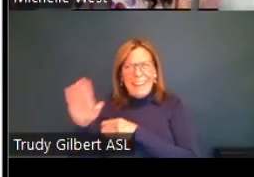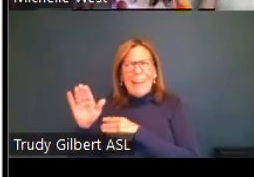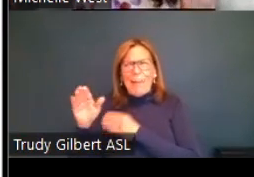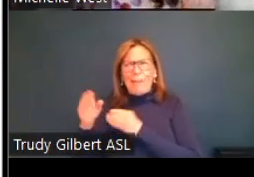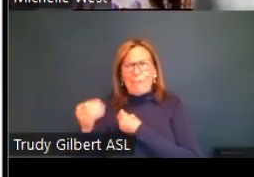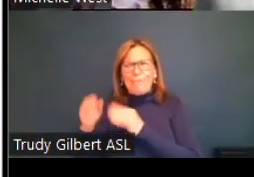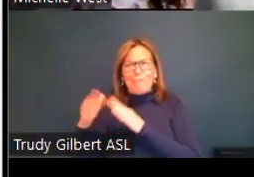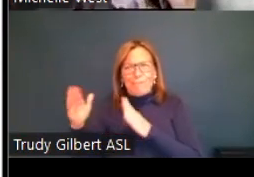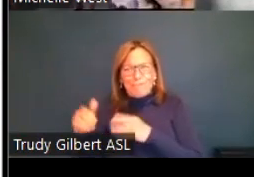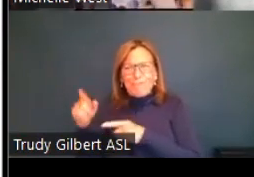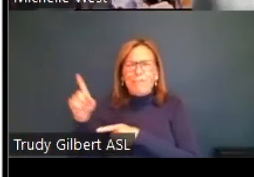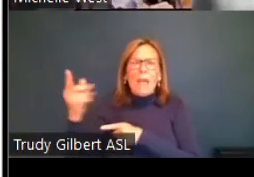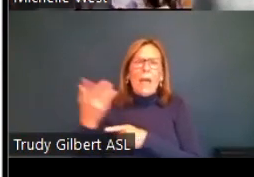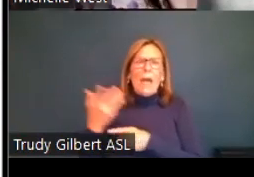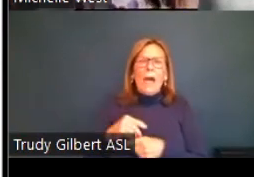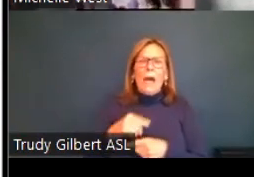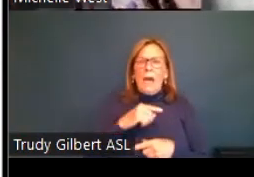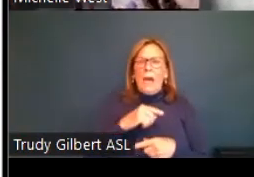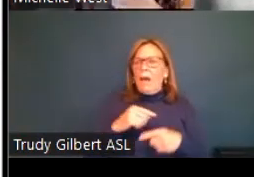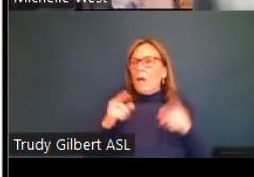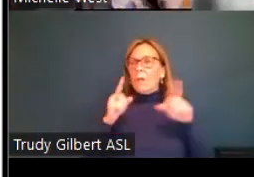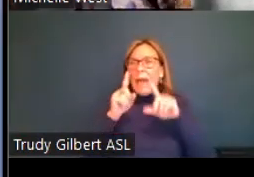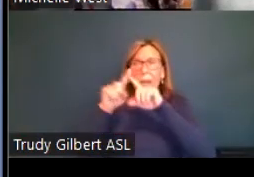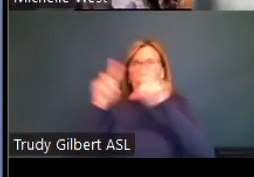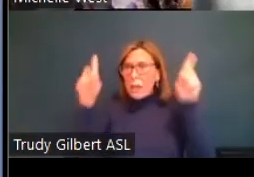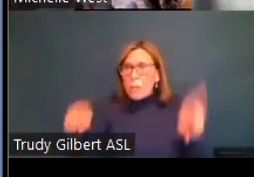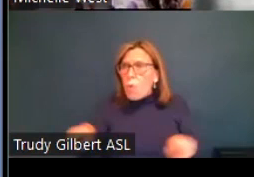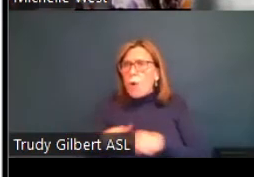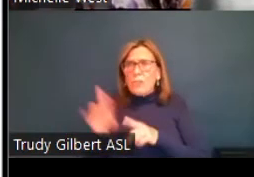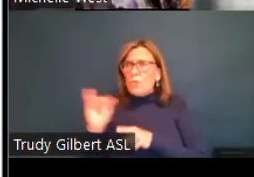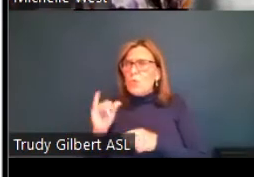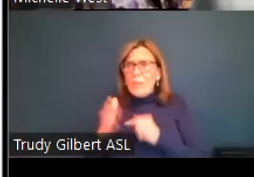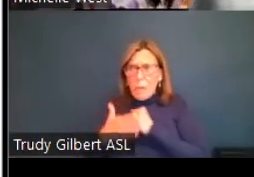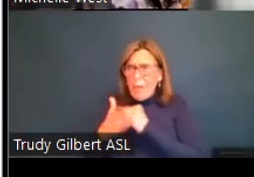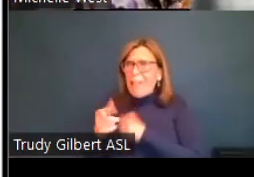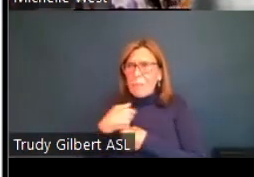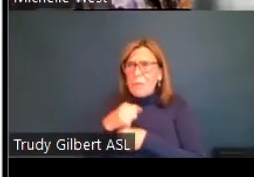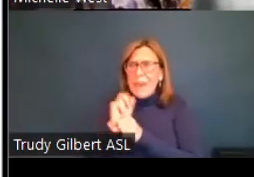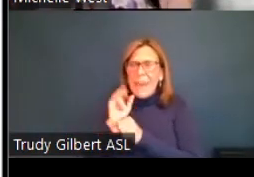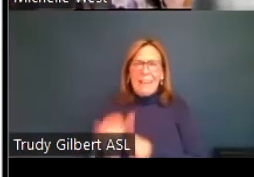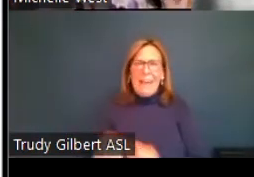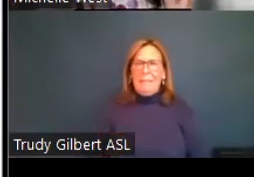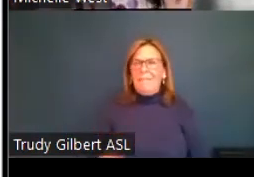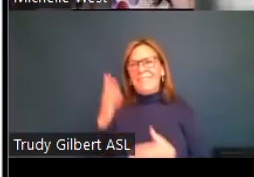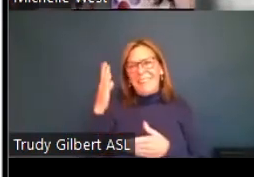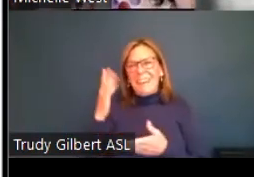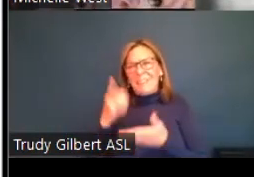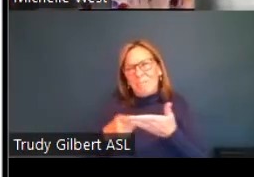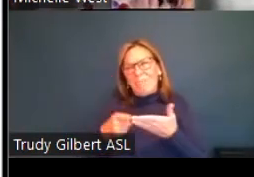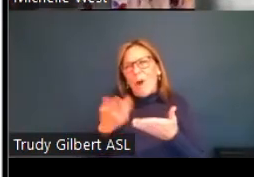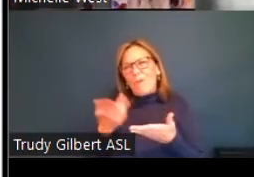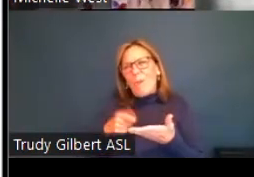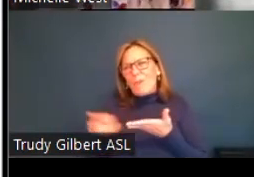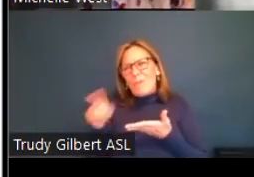wow, I can't even make the ad. They will help you, and that's part of what you pay for. Oh, but make sure if they